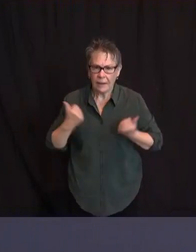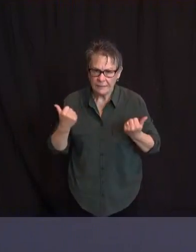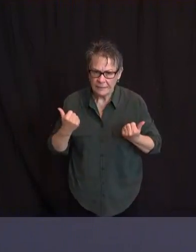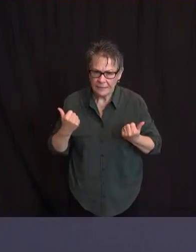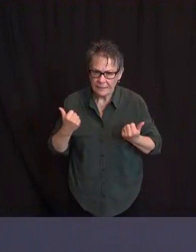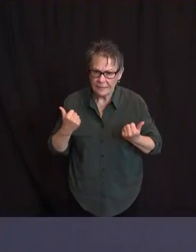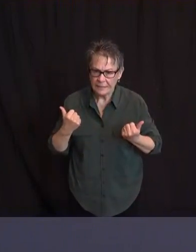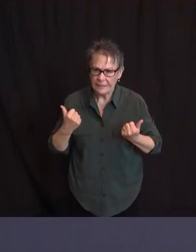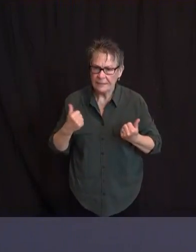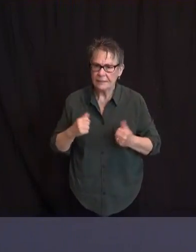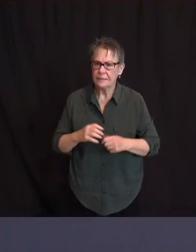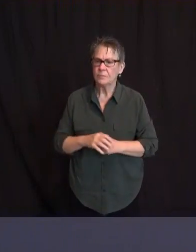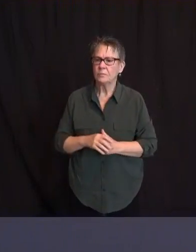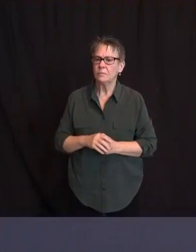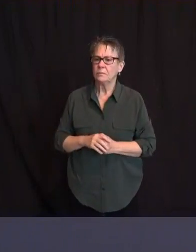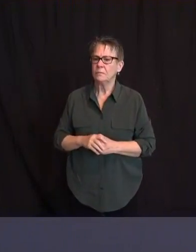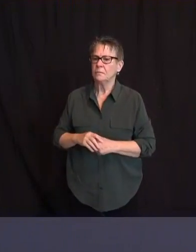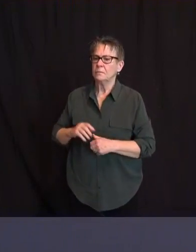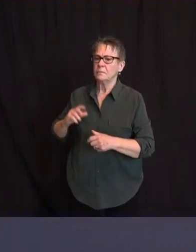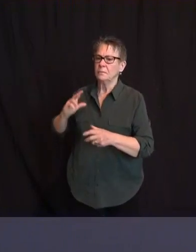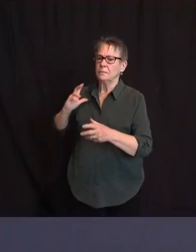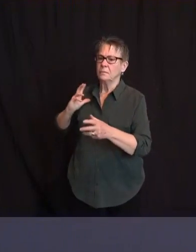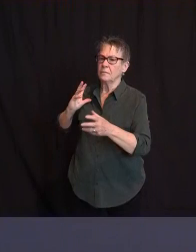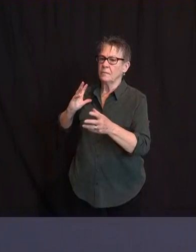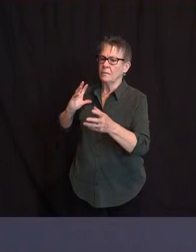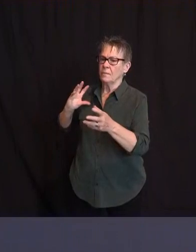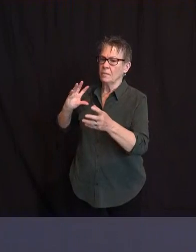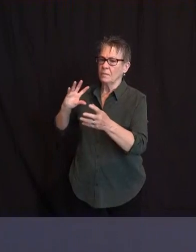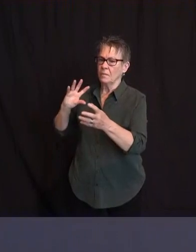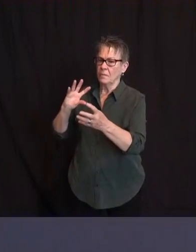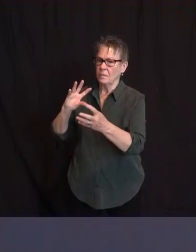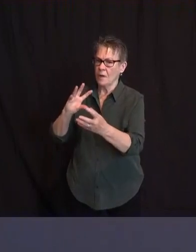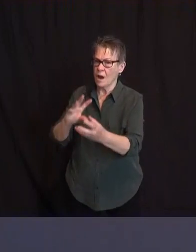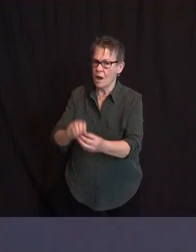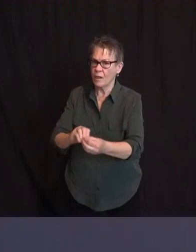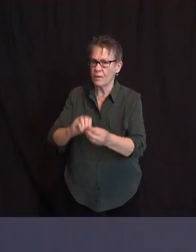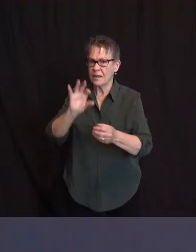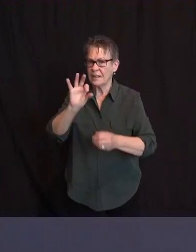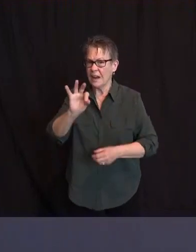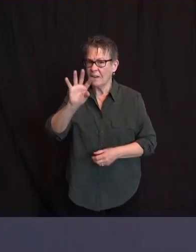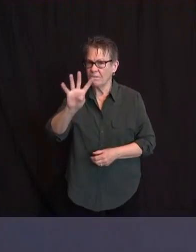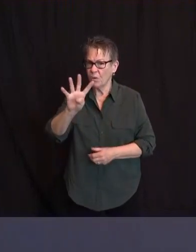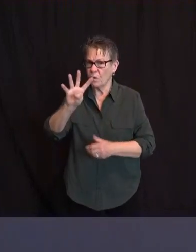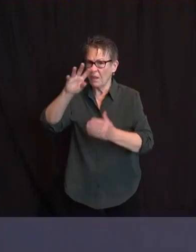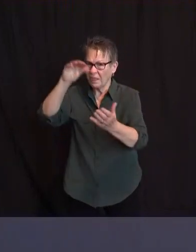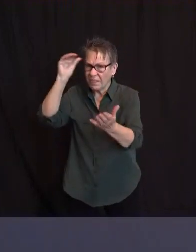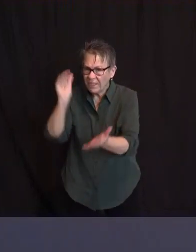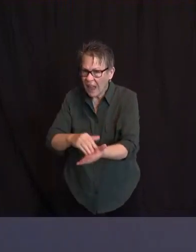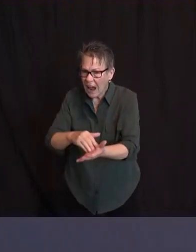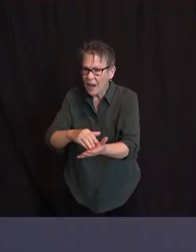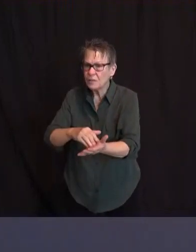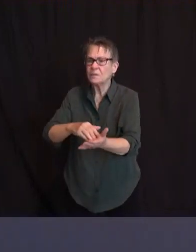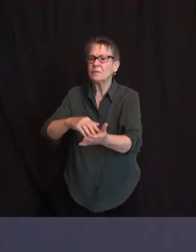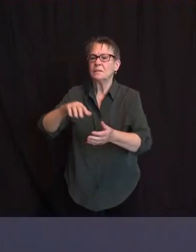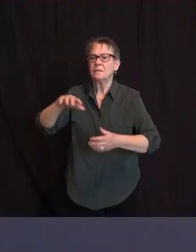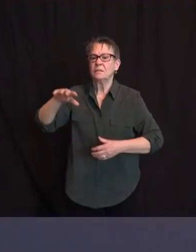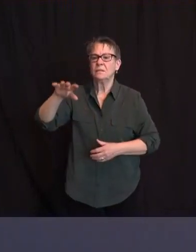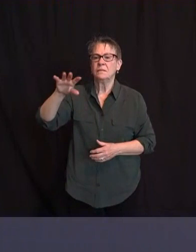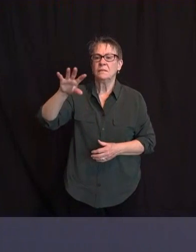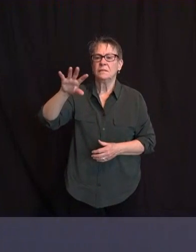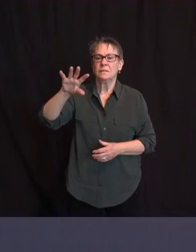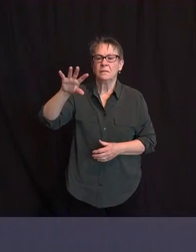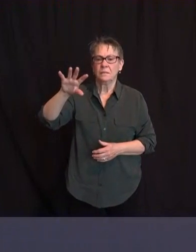94,525 tests have been performed, of which 41,550 are positive, with a positivity rate of